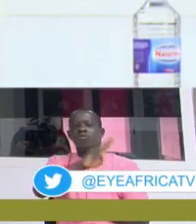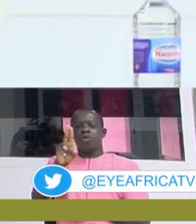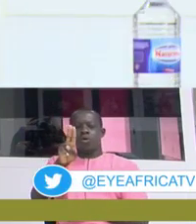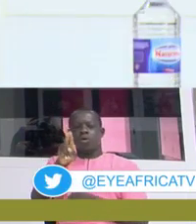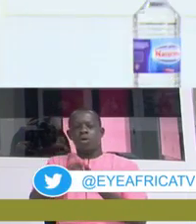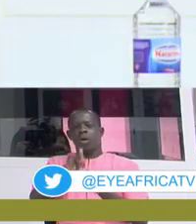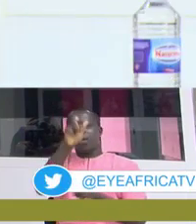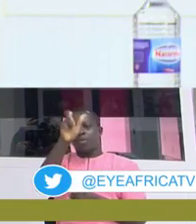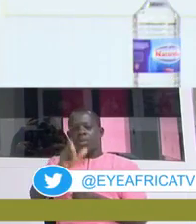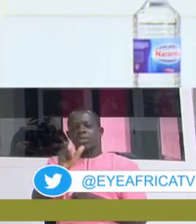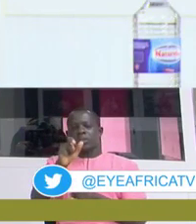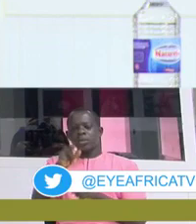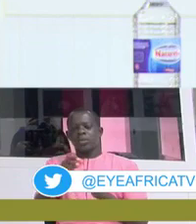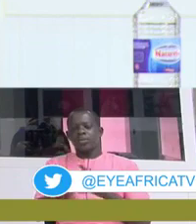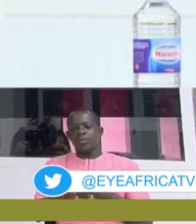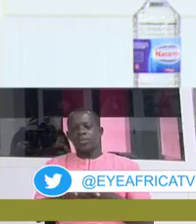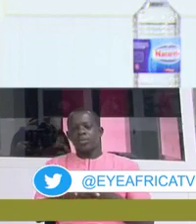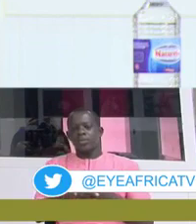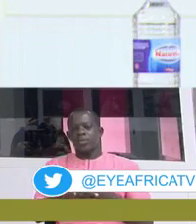no.